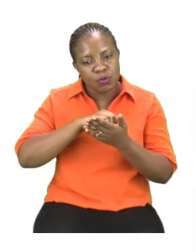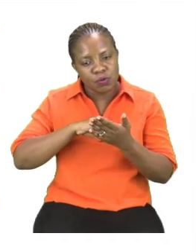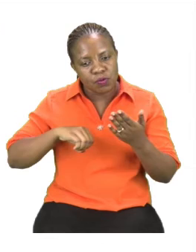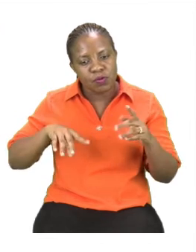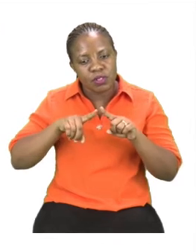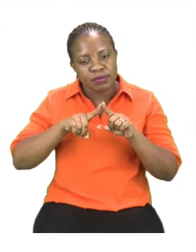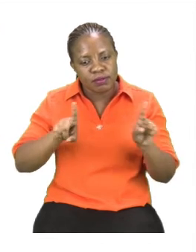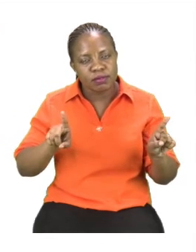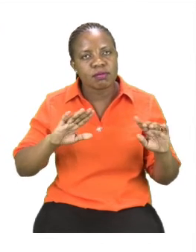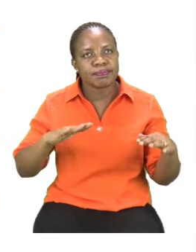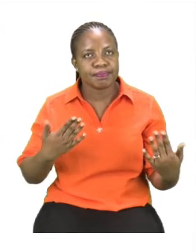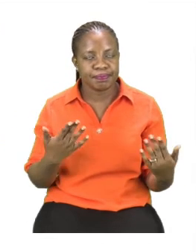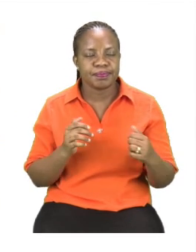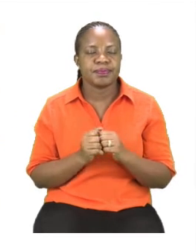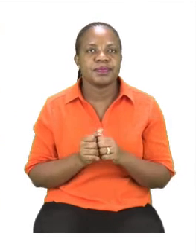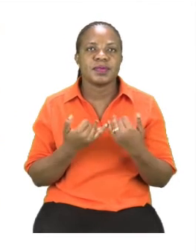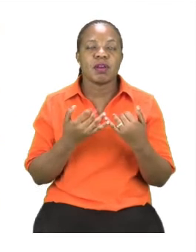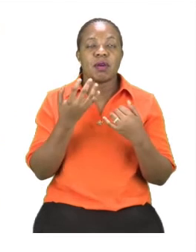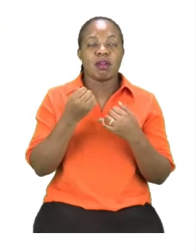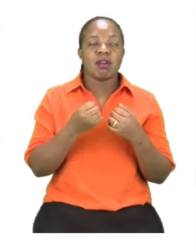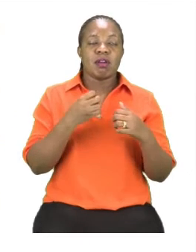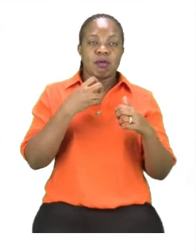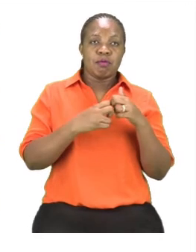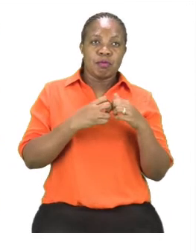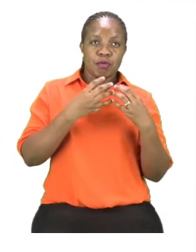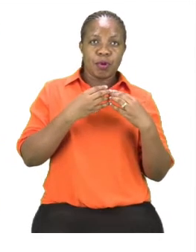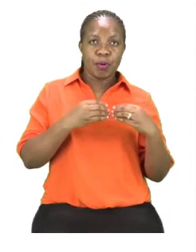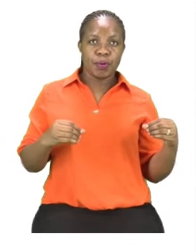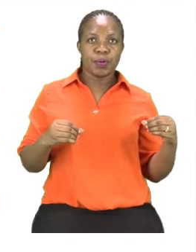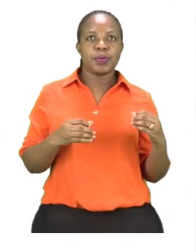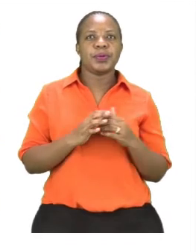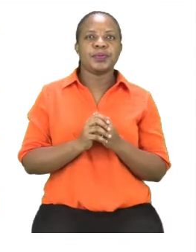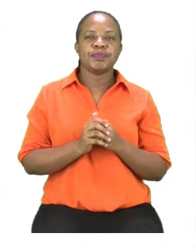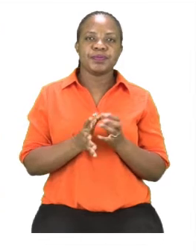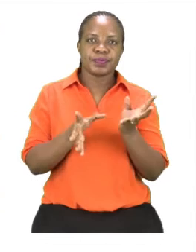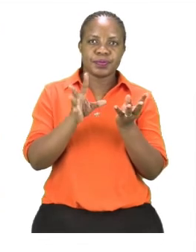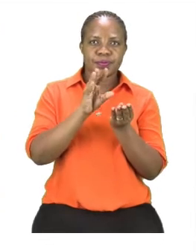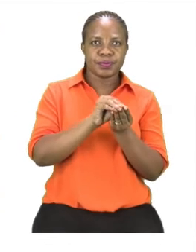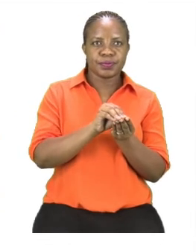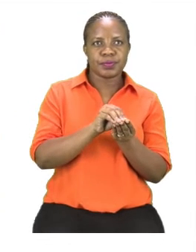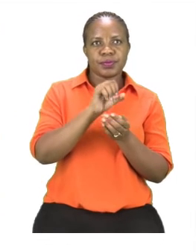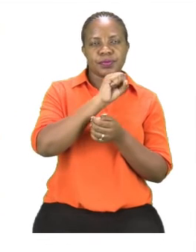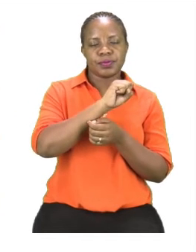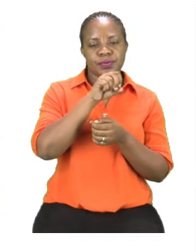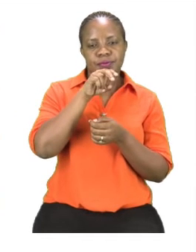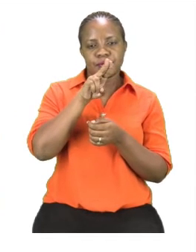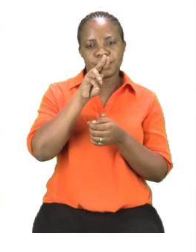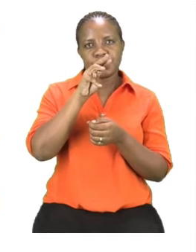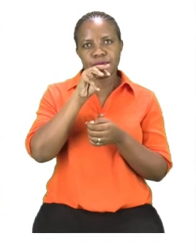problem sums. Now, the problem-solving sums are the ones that have a sentence or